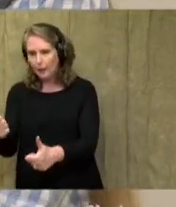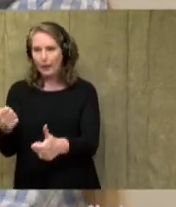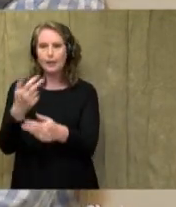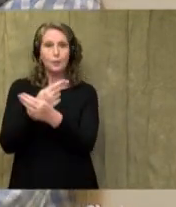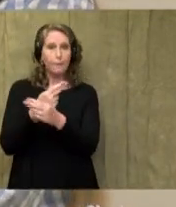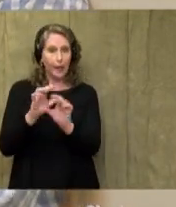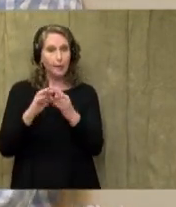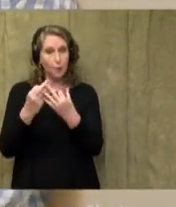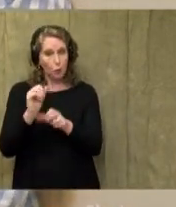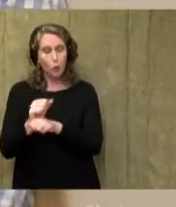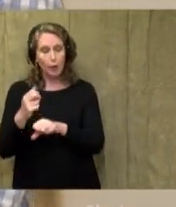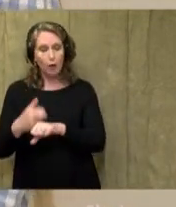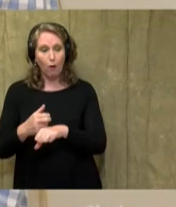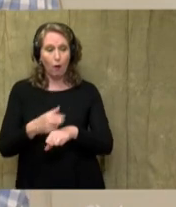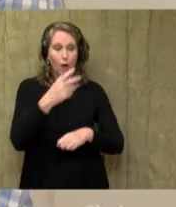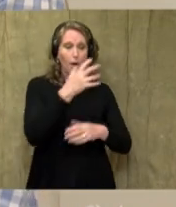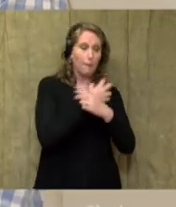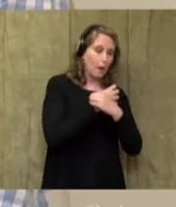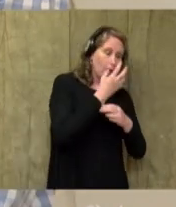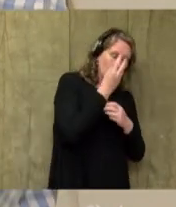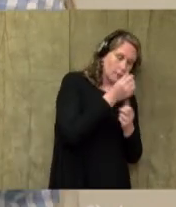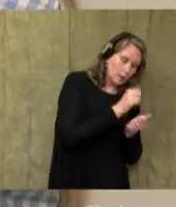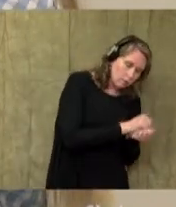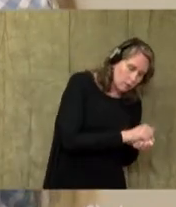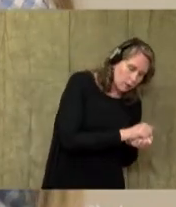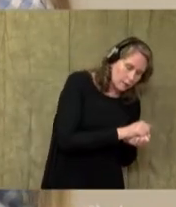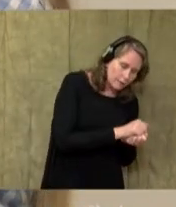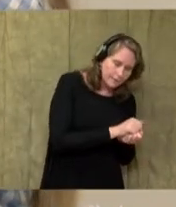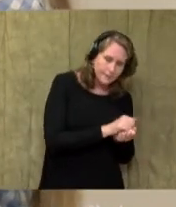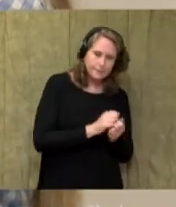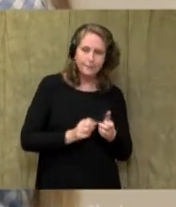working hard, and Bear just went right back to sleep.